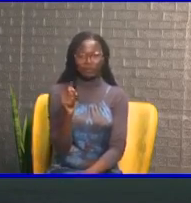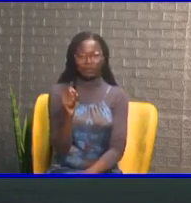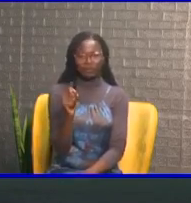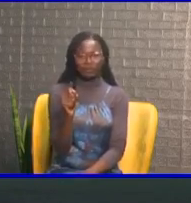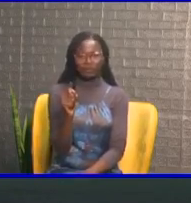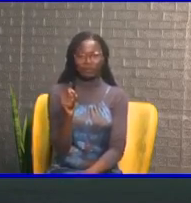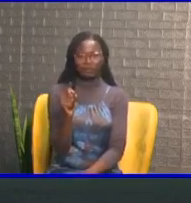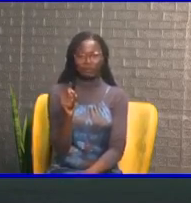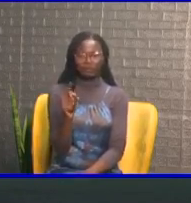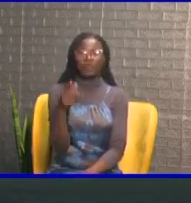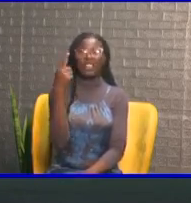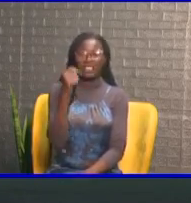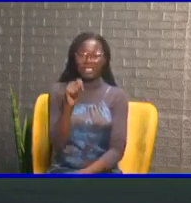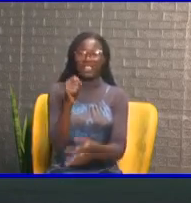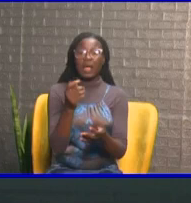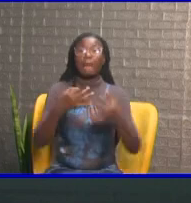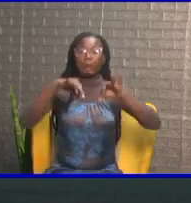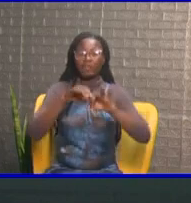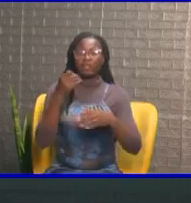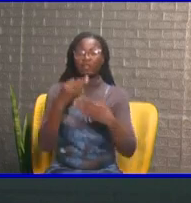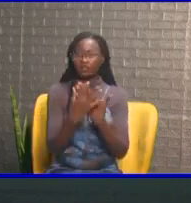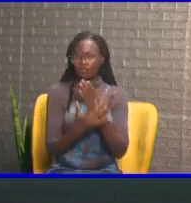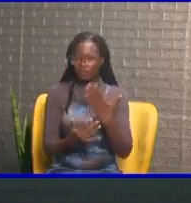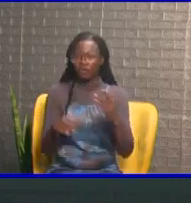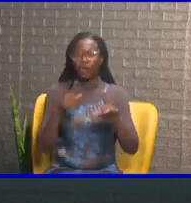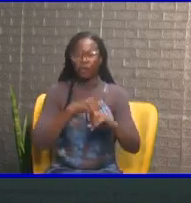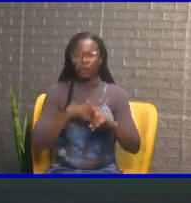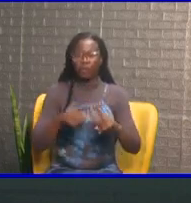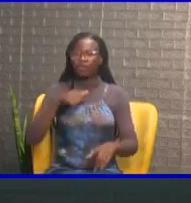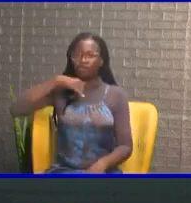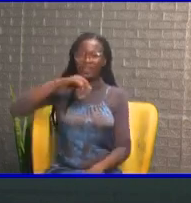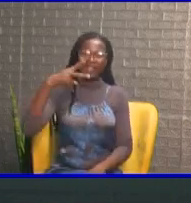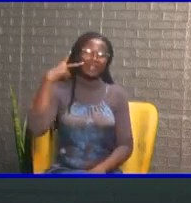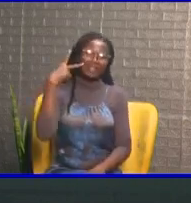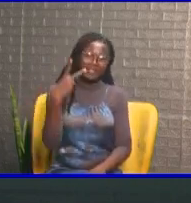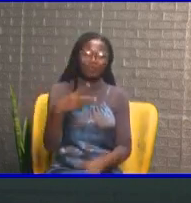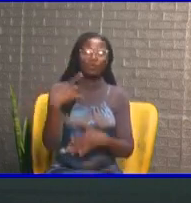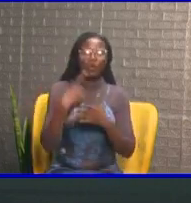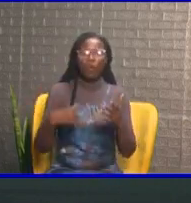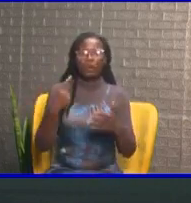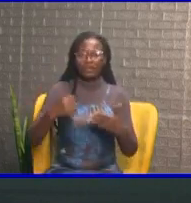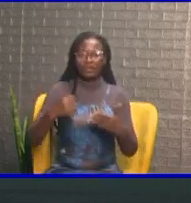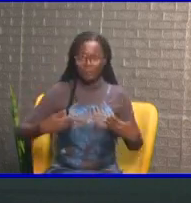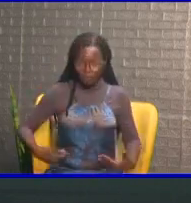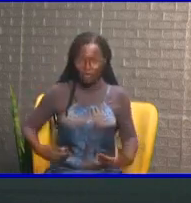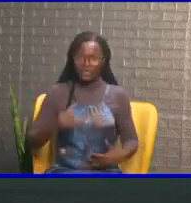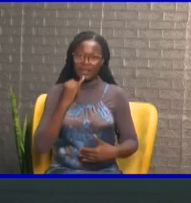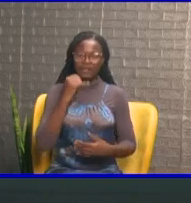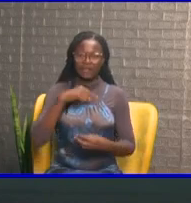the worth of the blood, but haven't yet seen what the body was